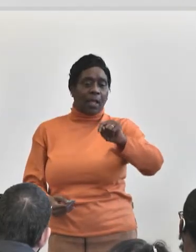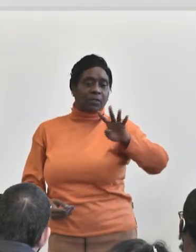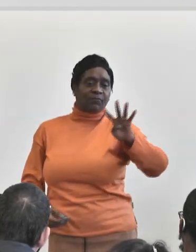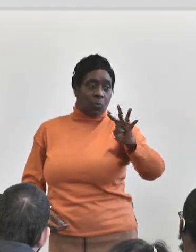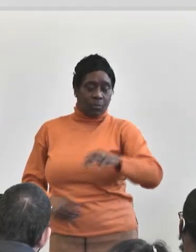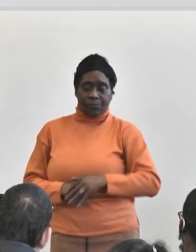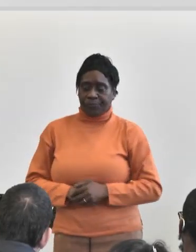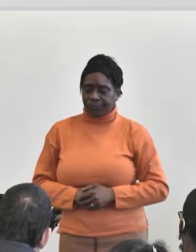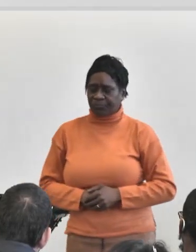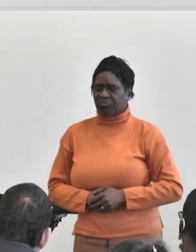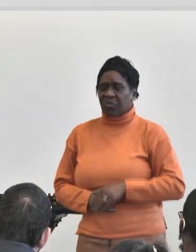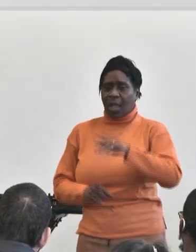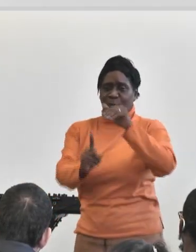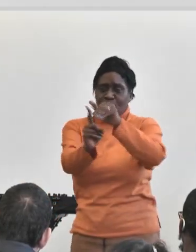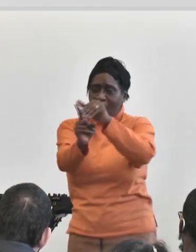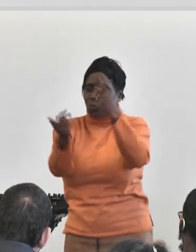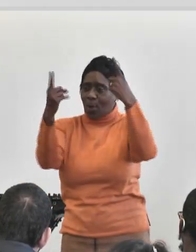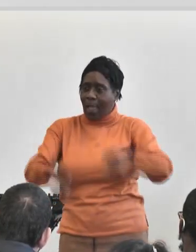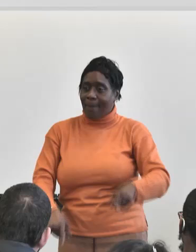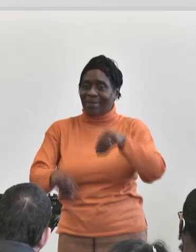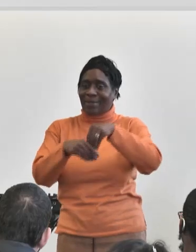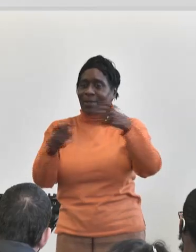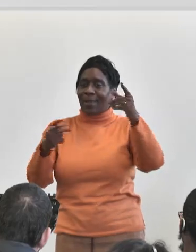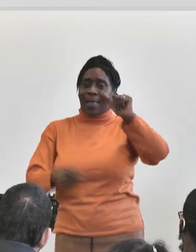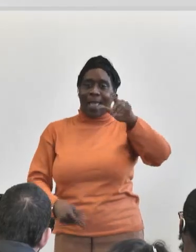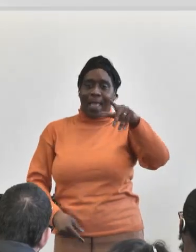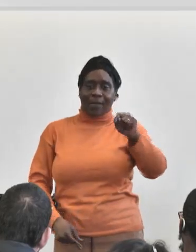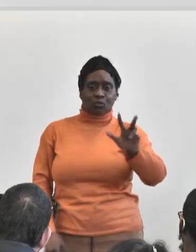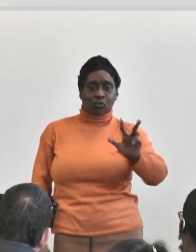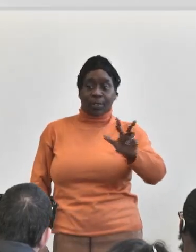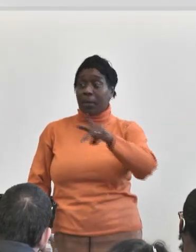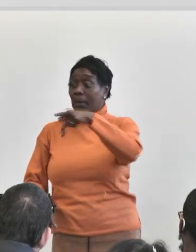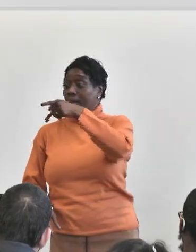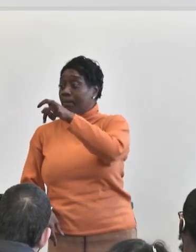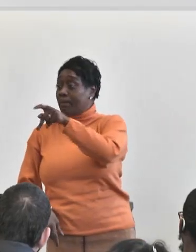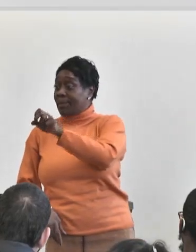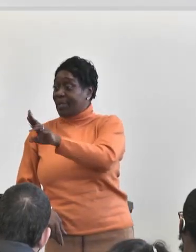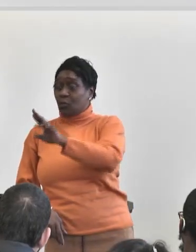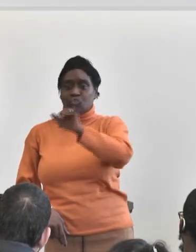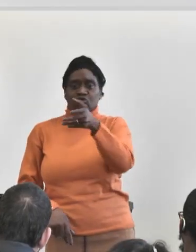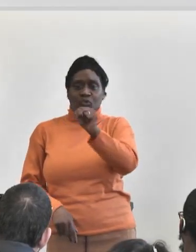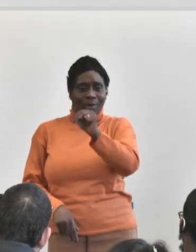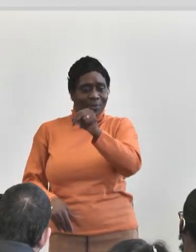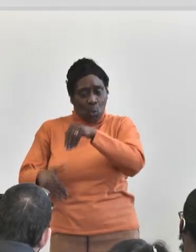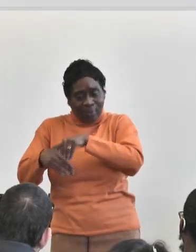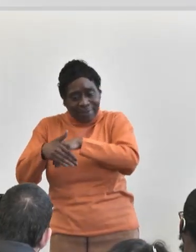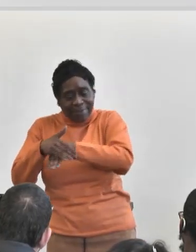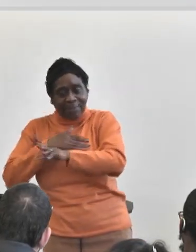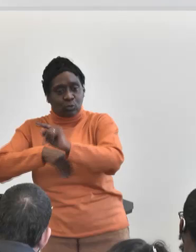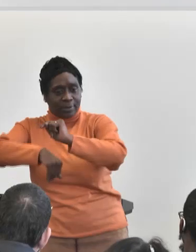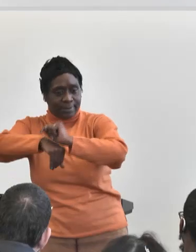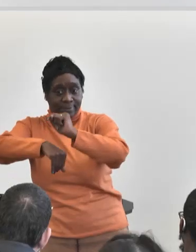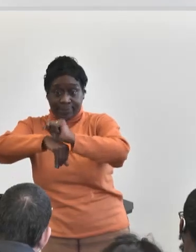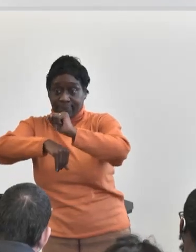Hechos 4, I'm going to remind you what happens in Acts 3. Les voy a recordar qué pasó en Hechos 3. Peter and John are going into one of the many entrances of the temple.